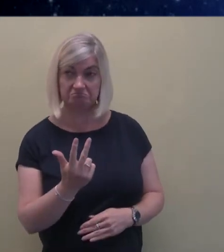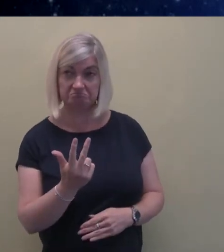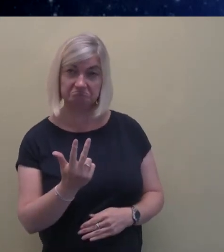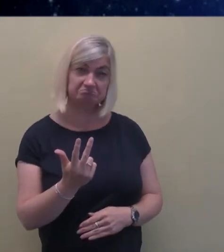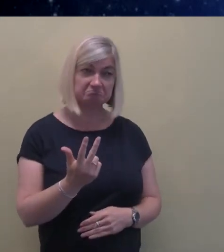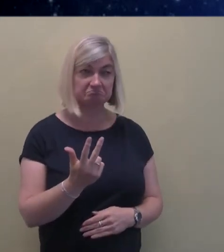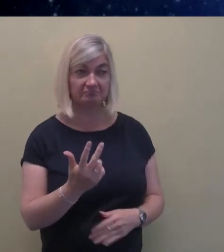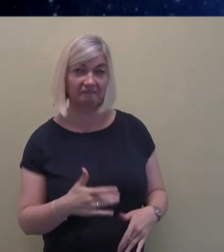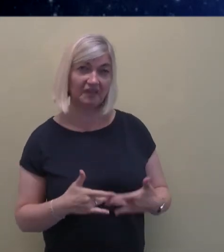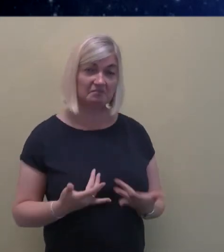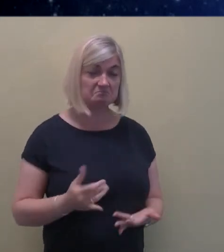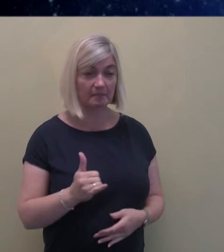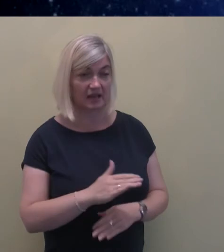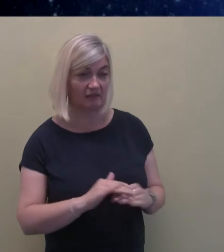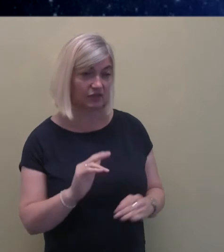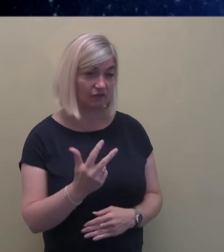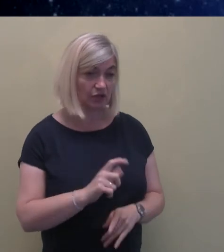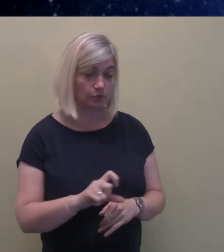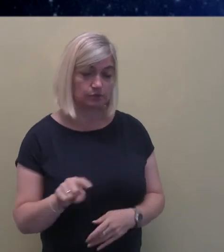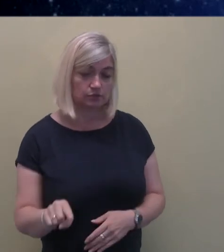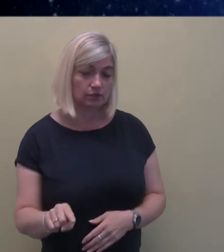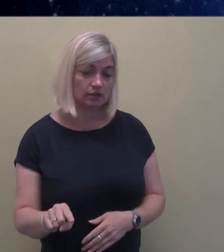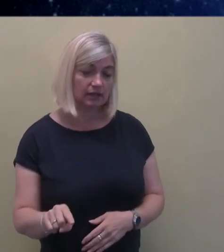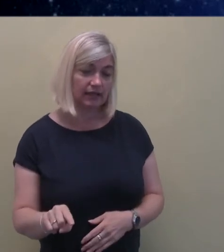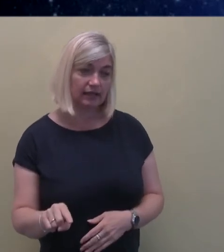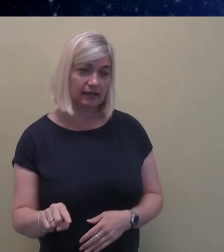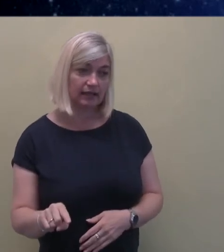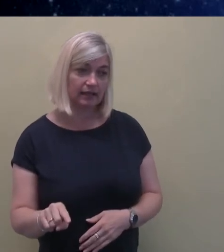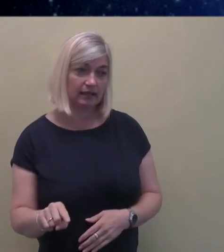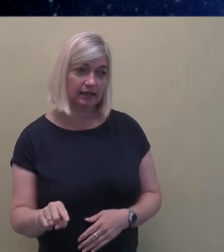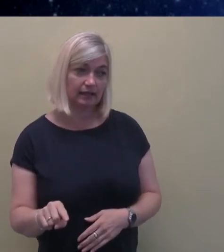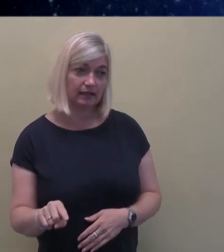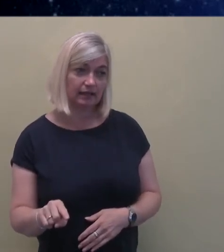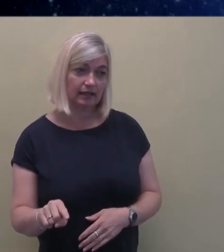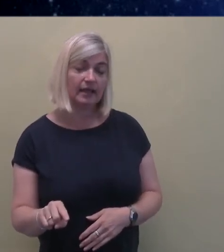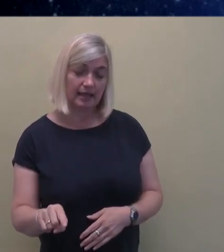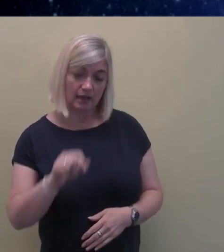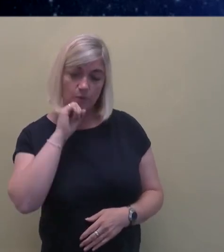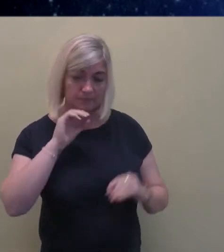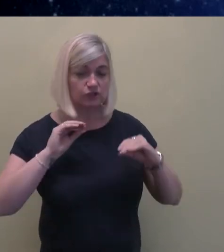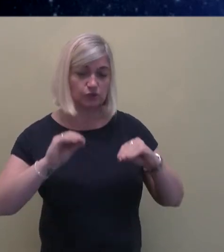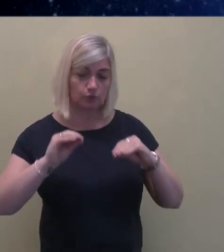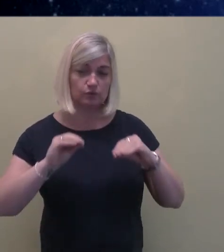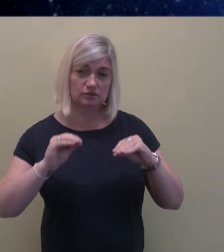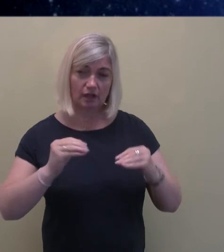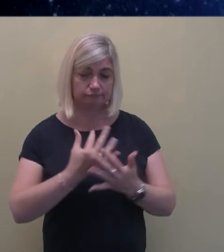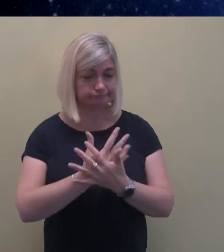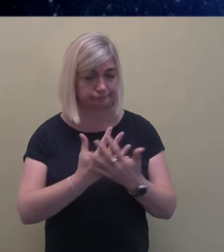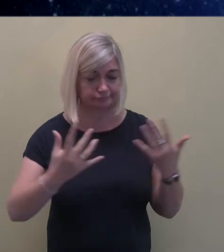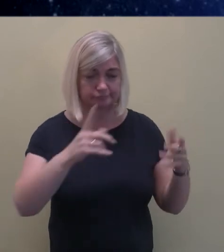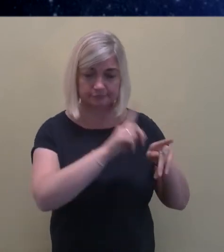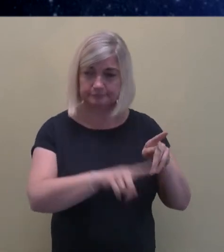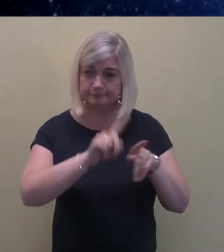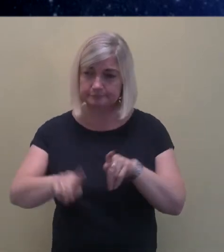College. So I'm thinking that he's probably going to be on level 3 based on just my assumption. On